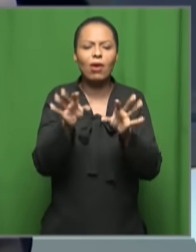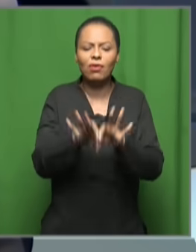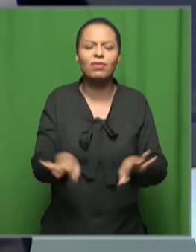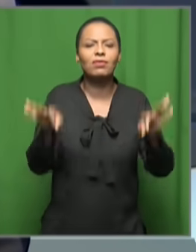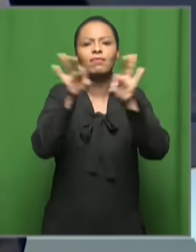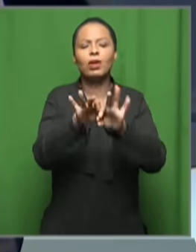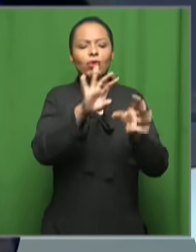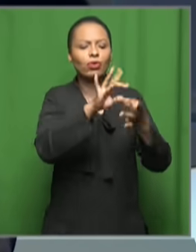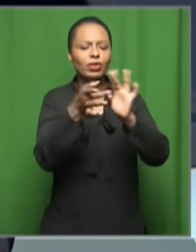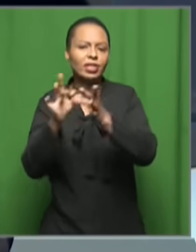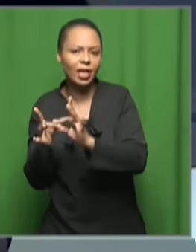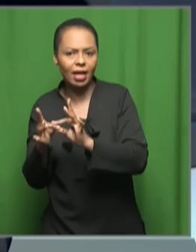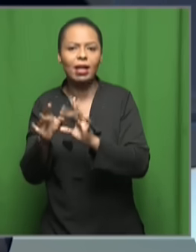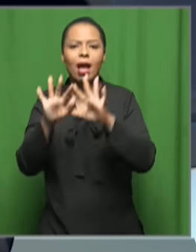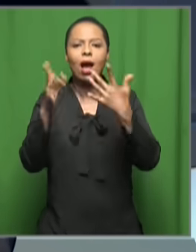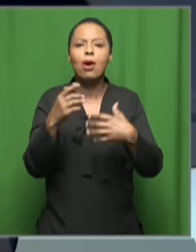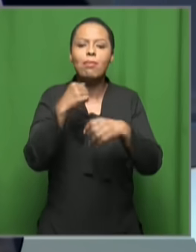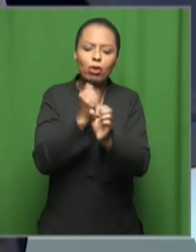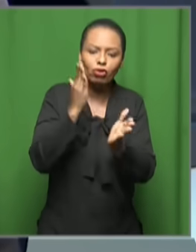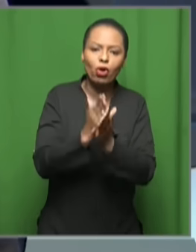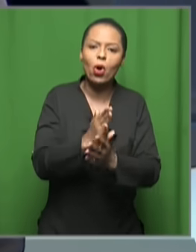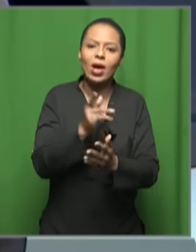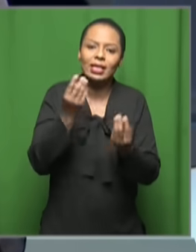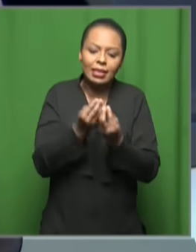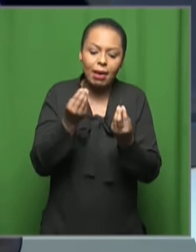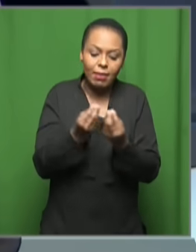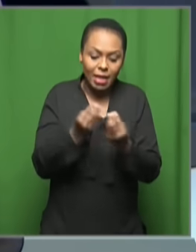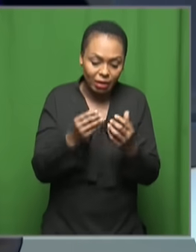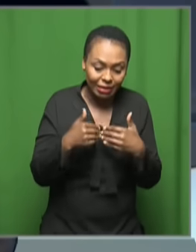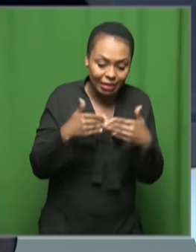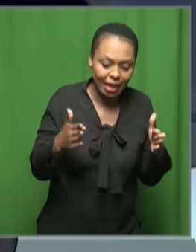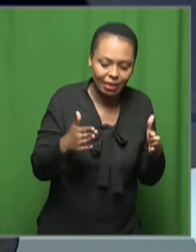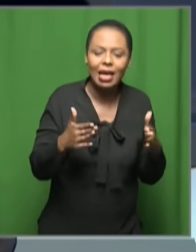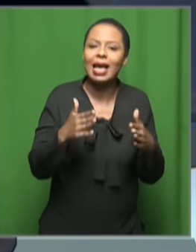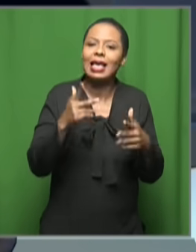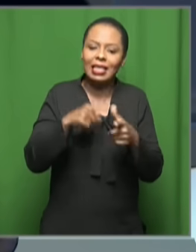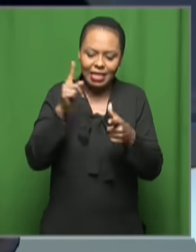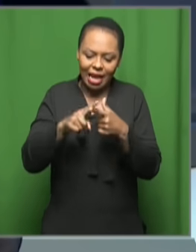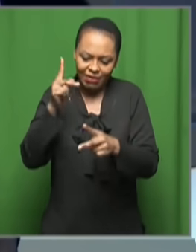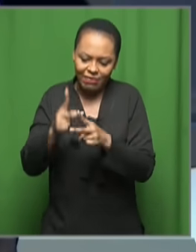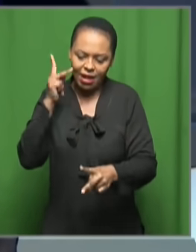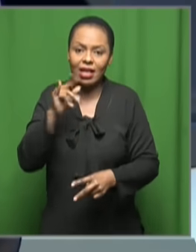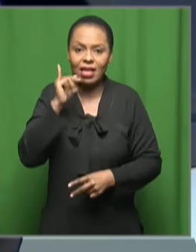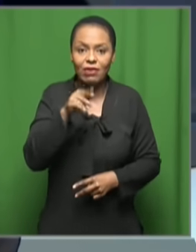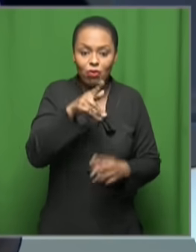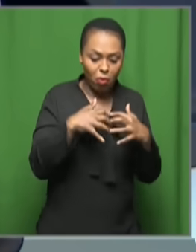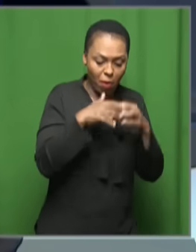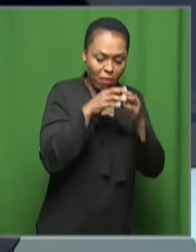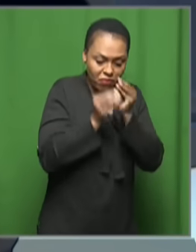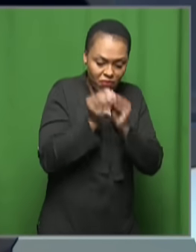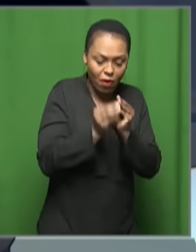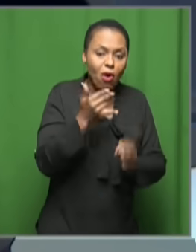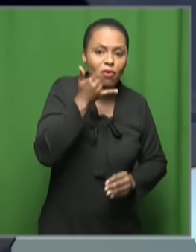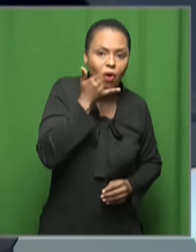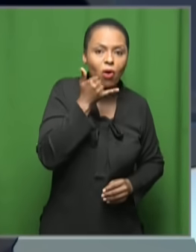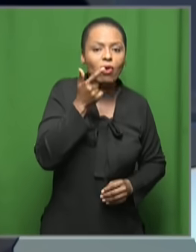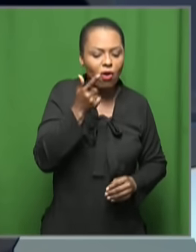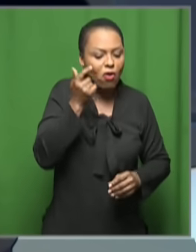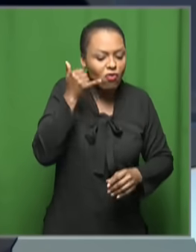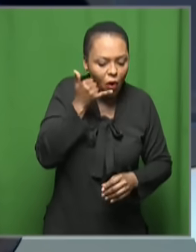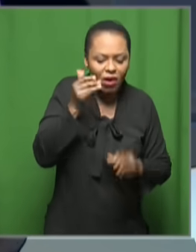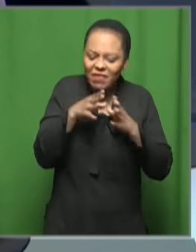extracted until it becomes a finished product in the form of a cell phone we have and all of that. Where are we? What kind